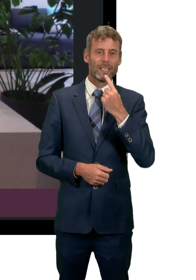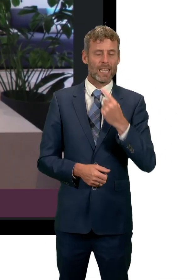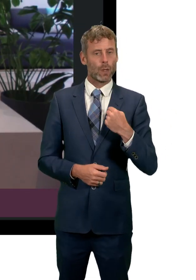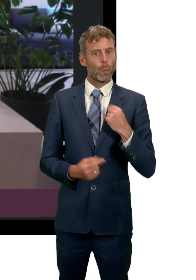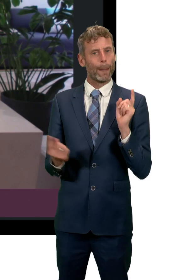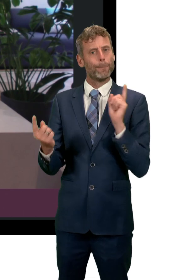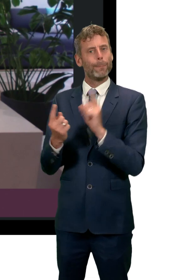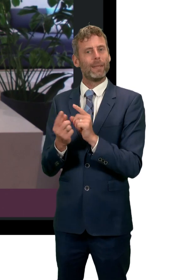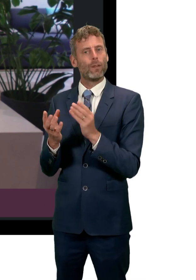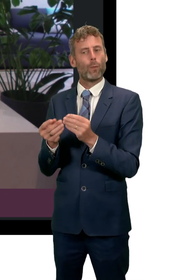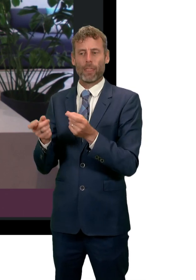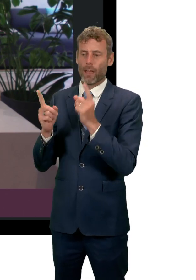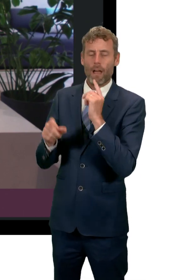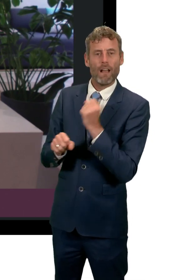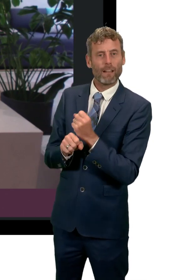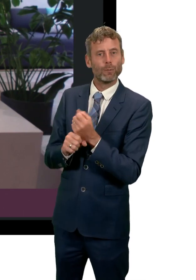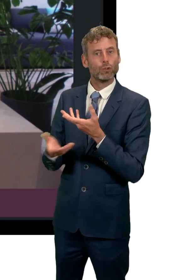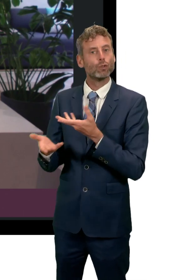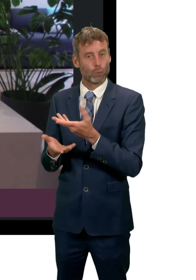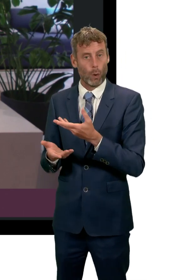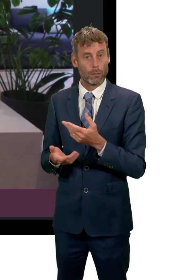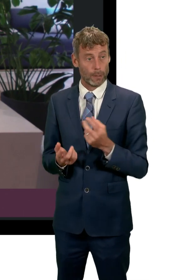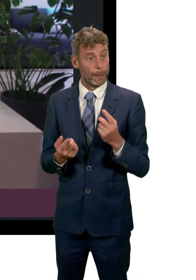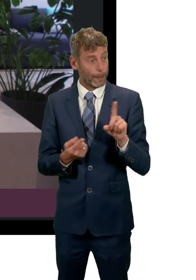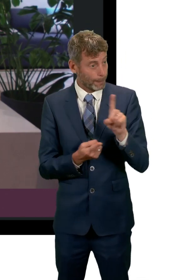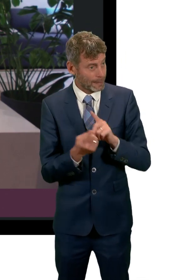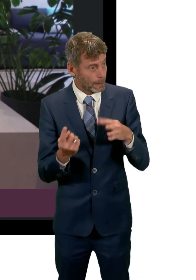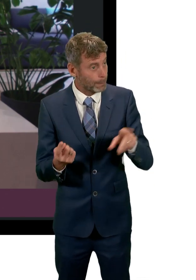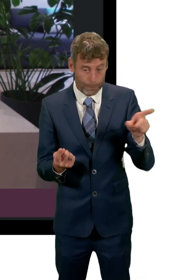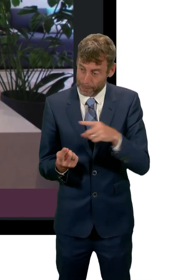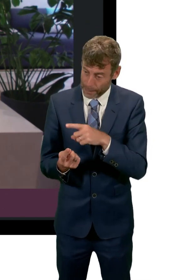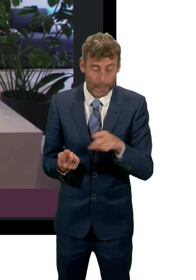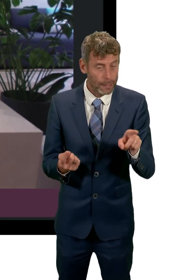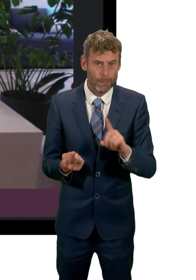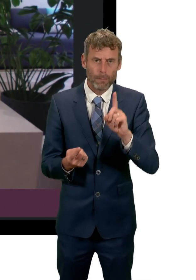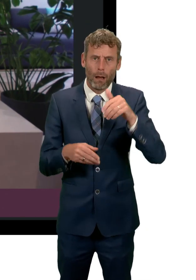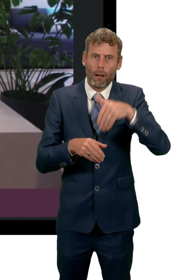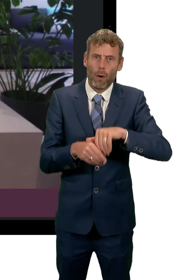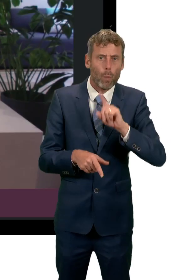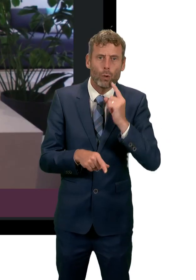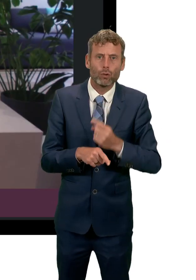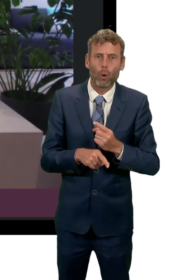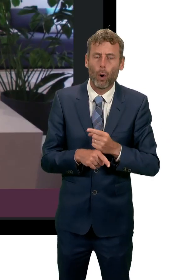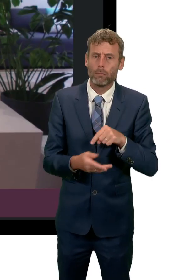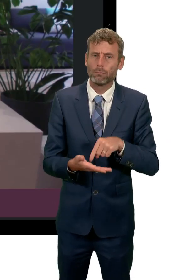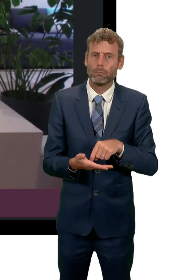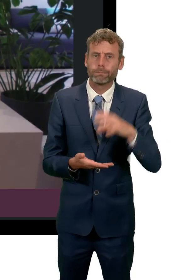And so it's not being followed. The protocols are not being followed. So that's how government, just through those simple 4 sets of